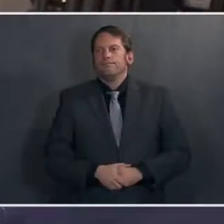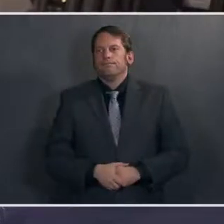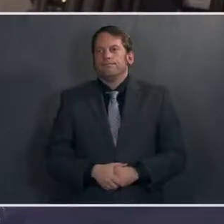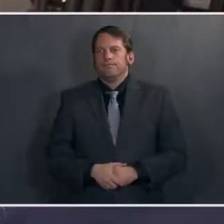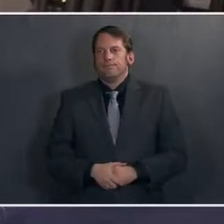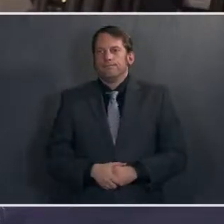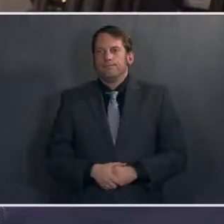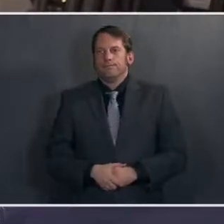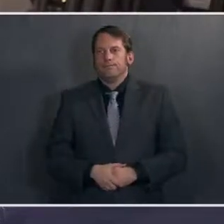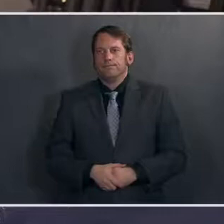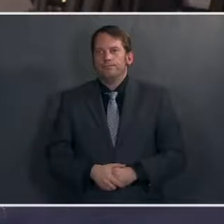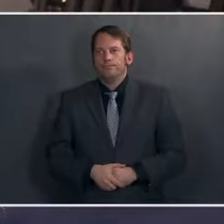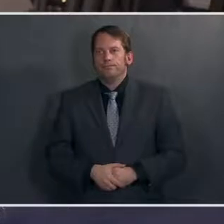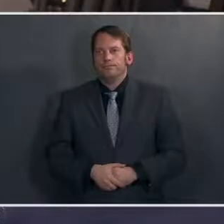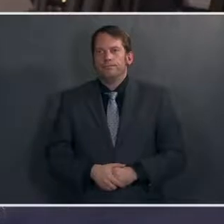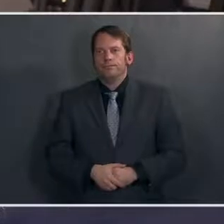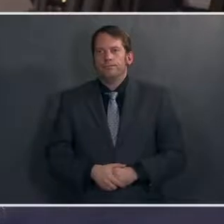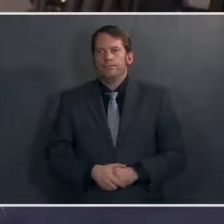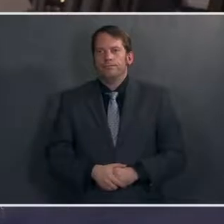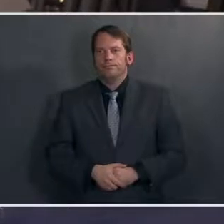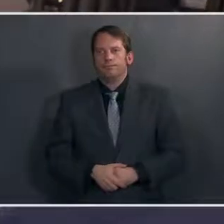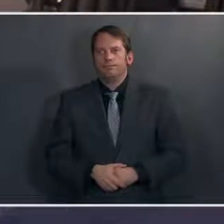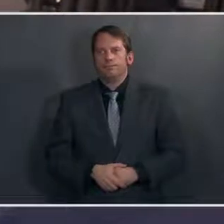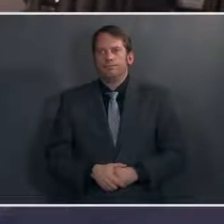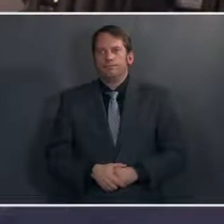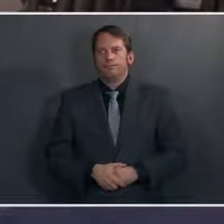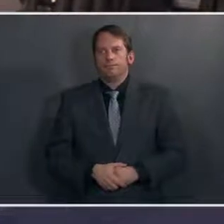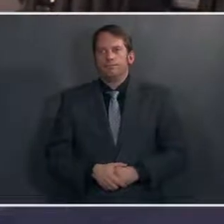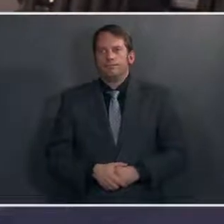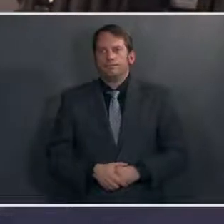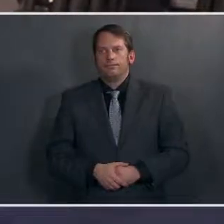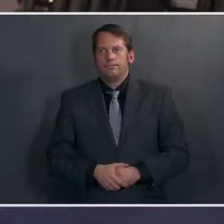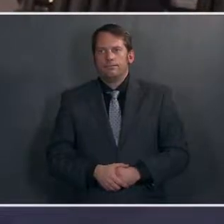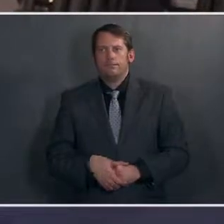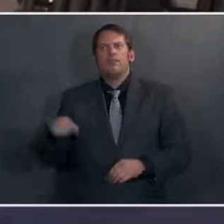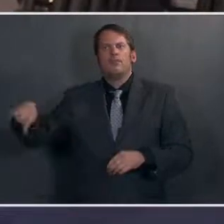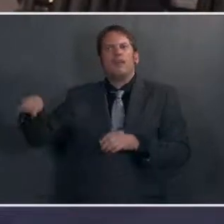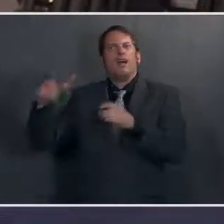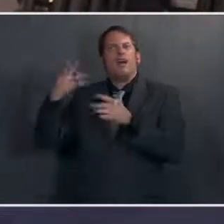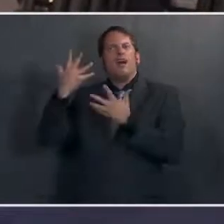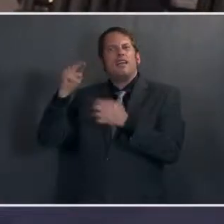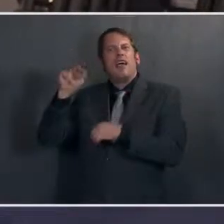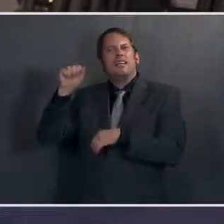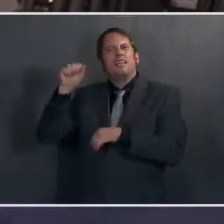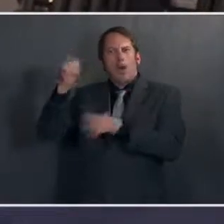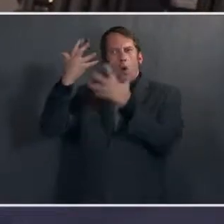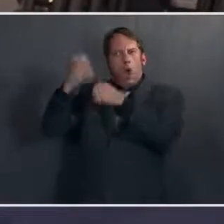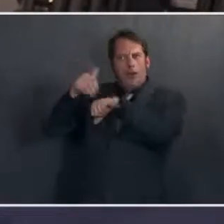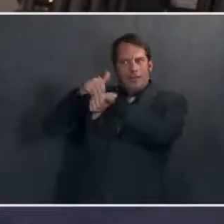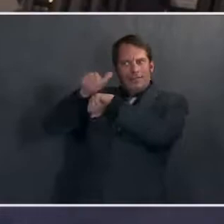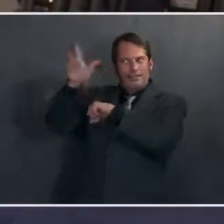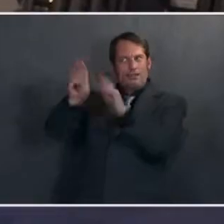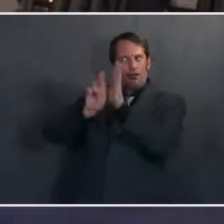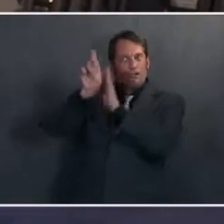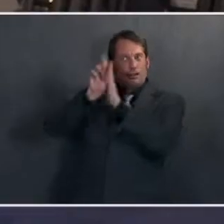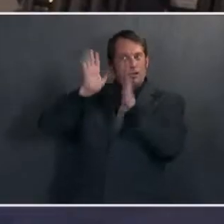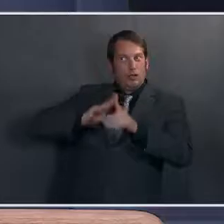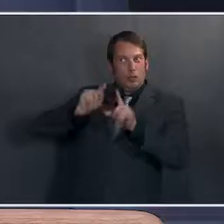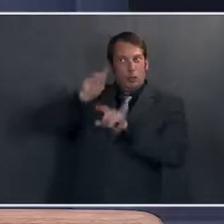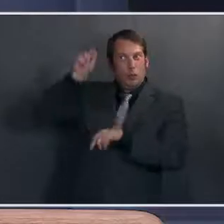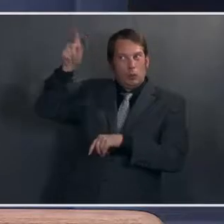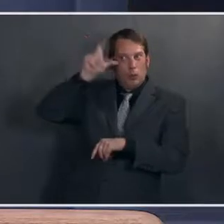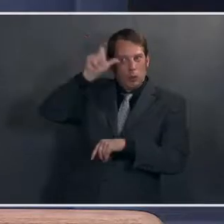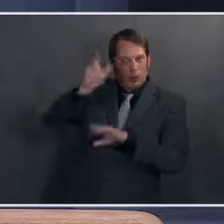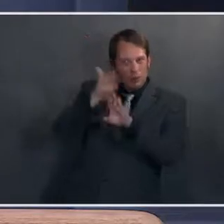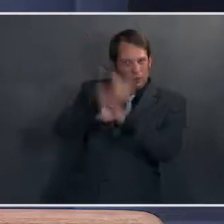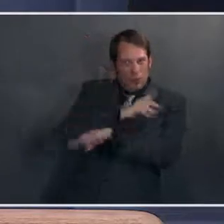moon by 2024. What is the president's plan? What is he going to do with that program? Is he going to keep it intact?